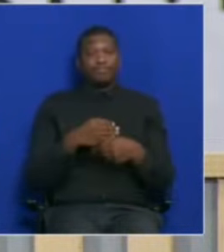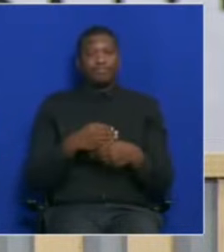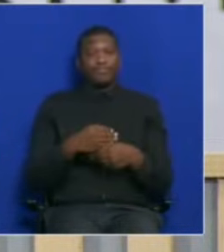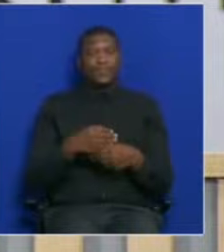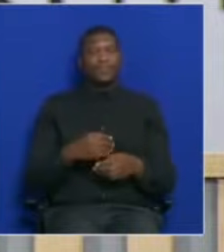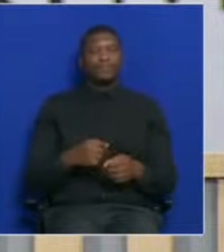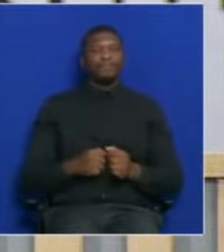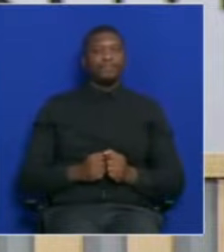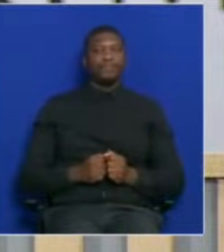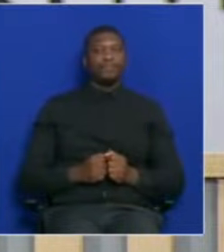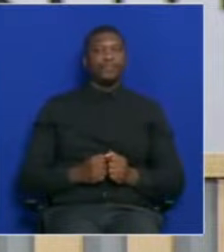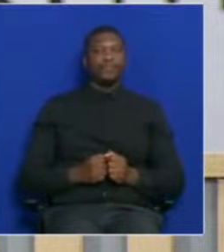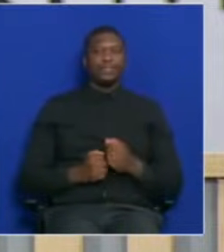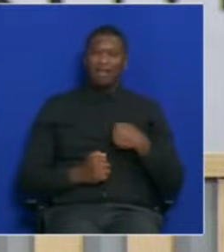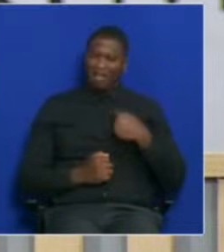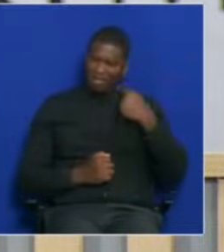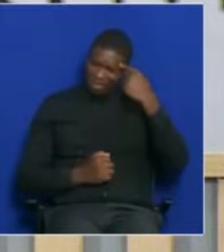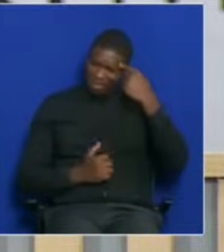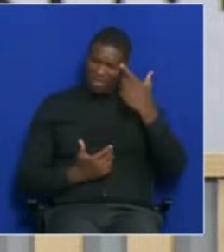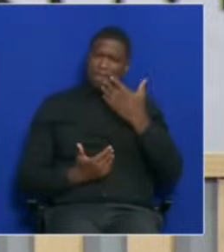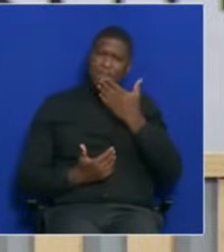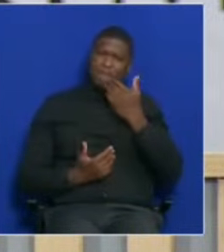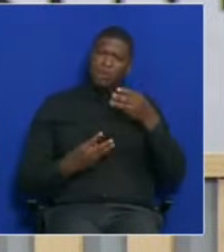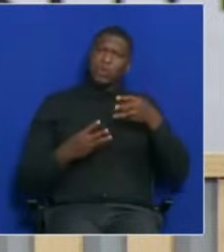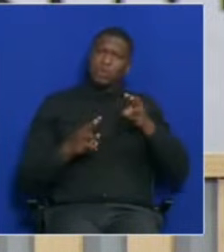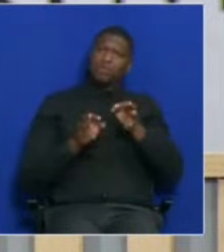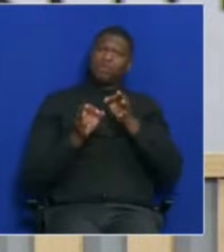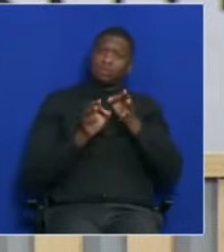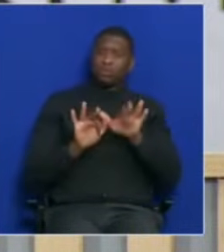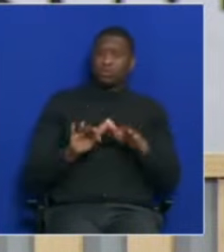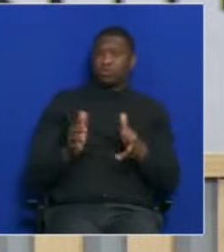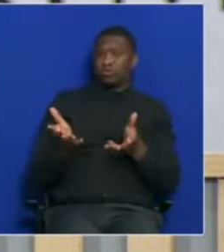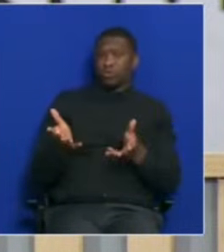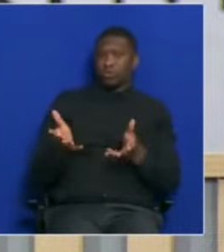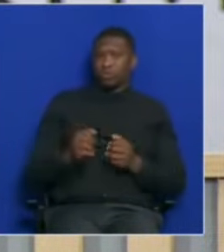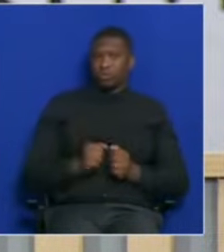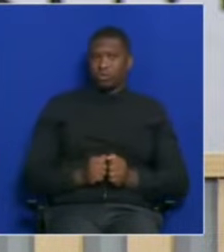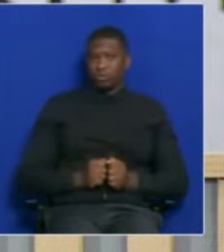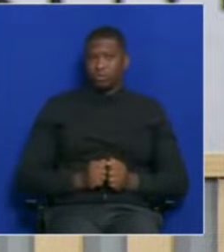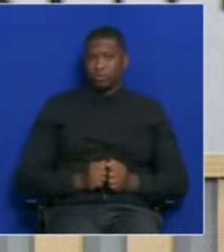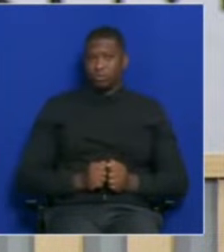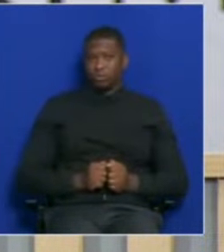I think that's the best way I can answer you, Commissioner.